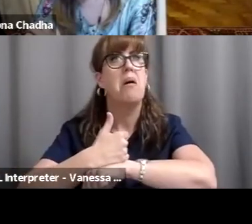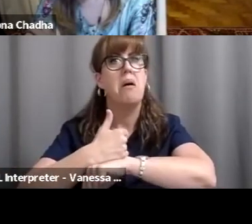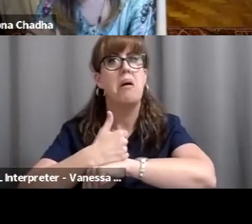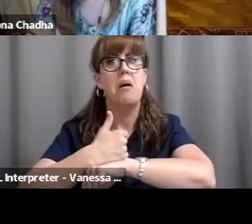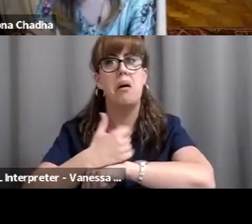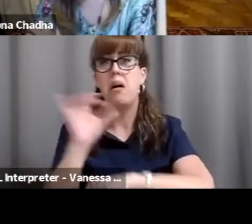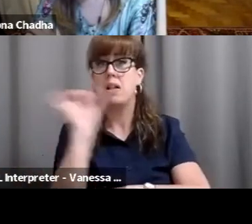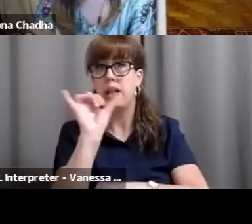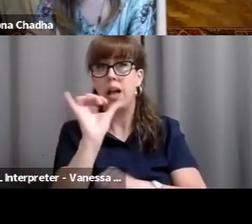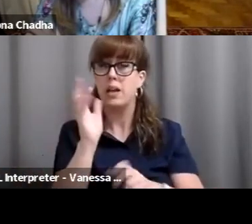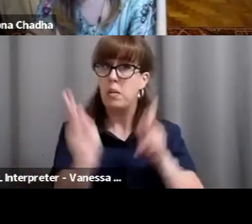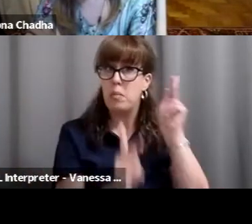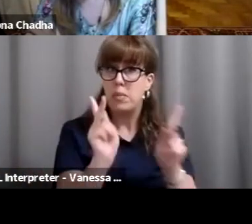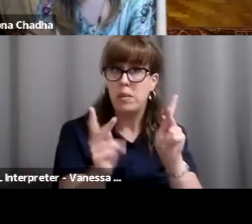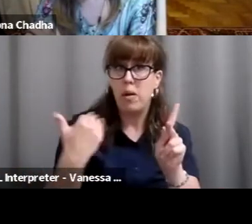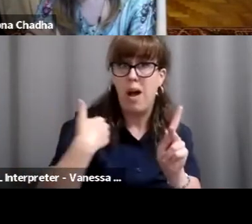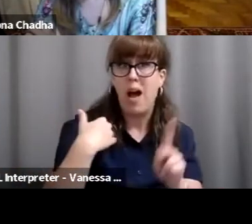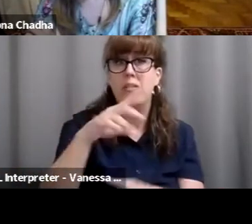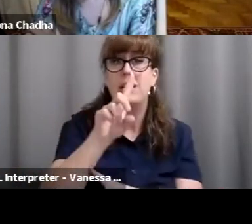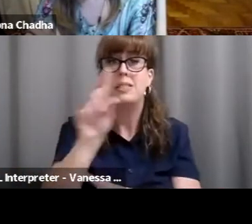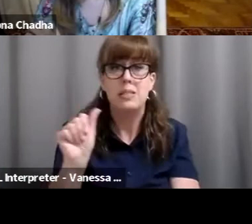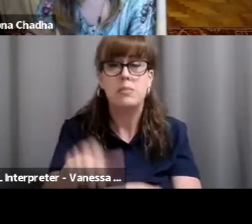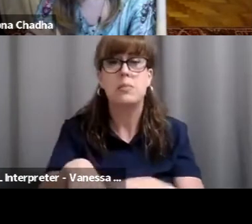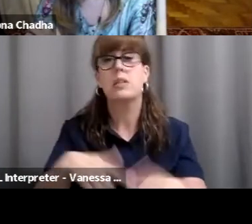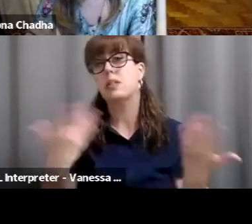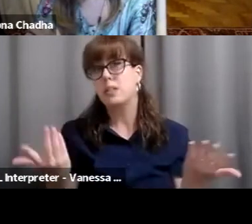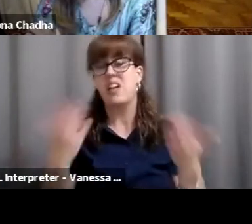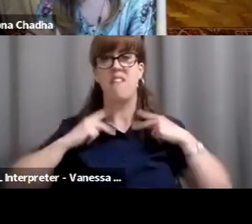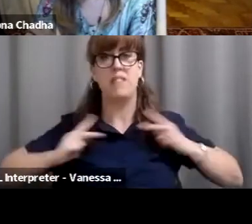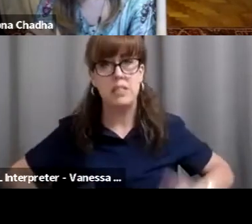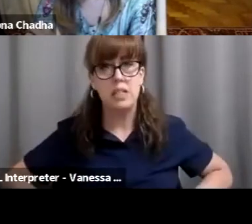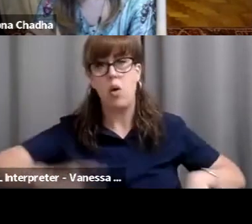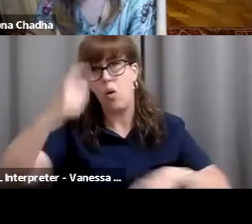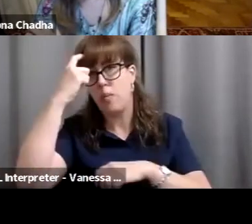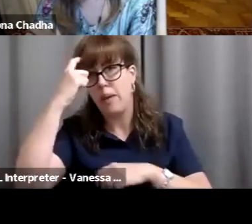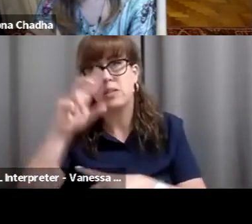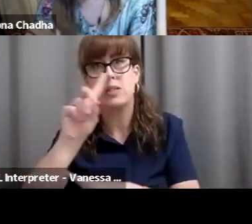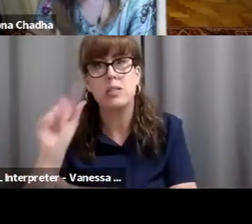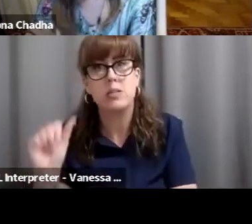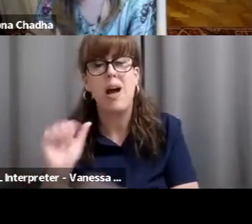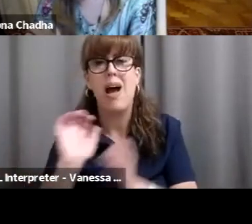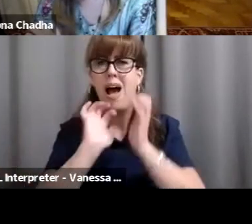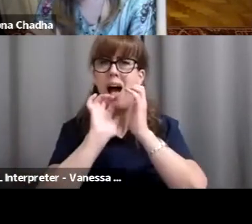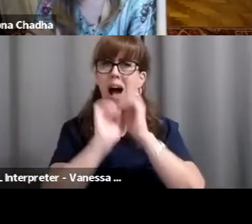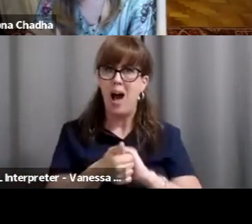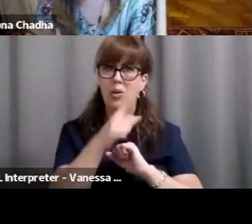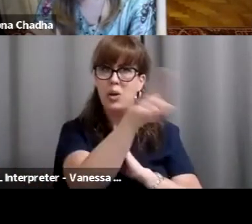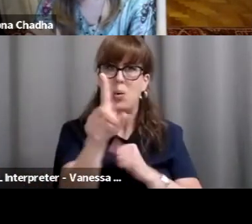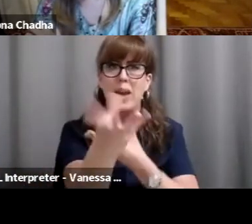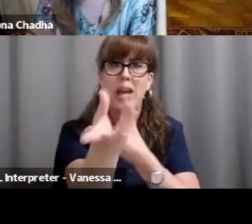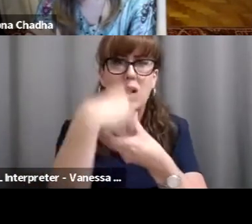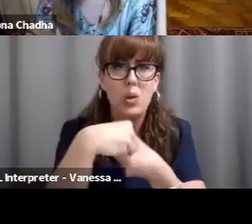people with disabilities, physical disabilities, mental disabilities, and how do you sort of make them feel part of the company and